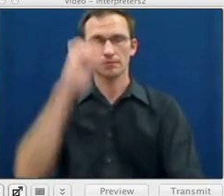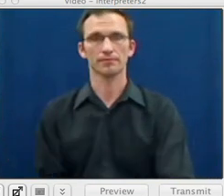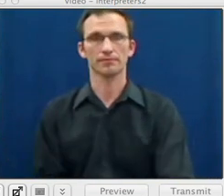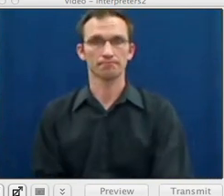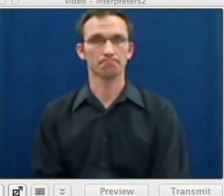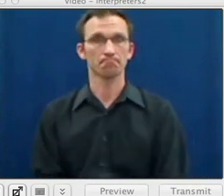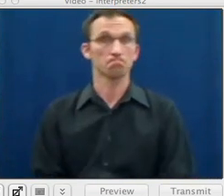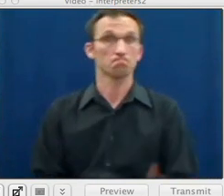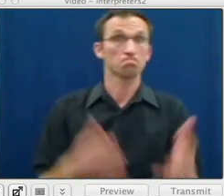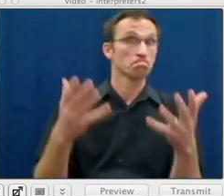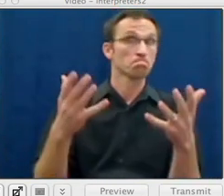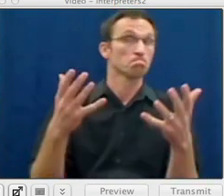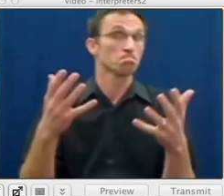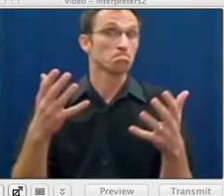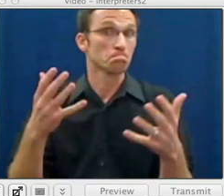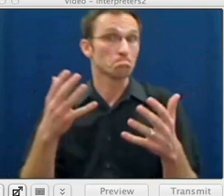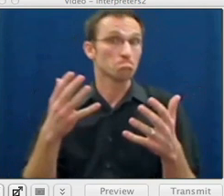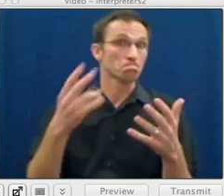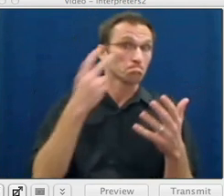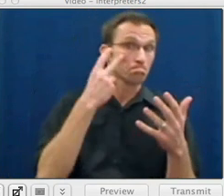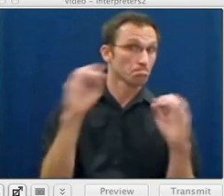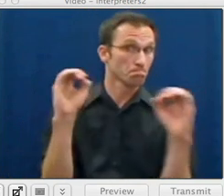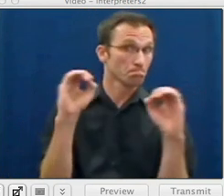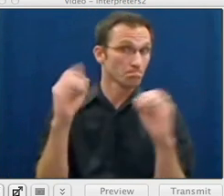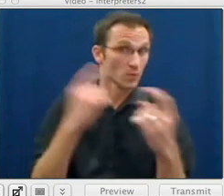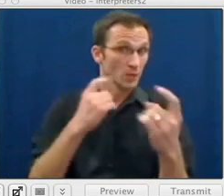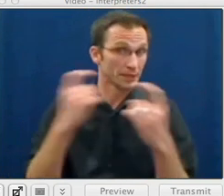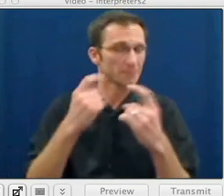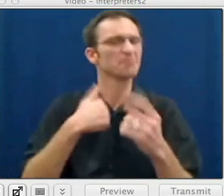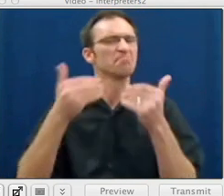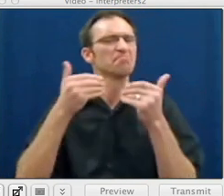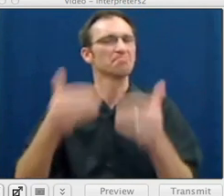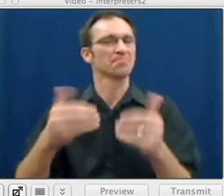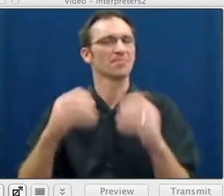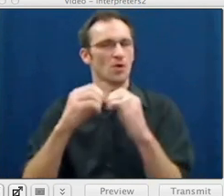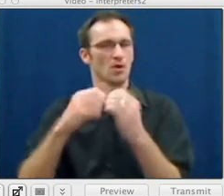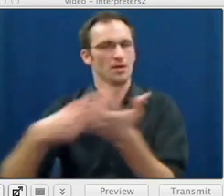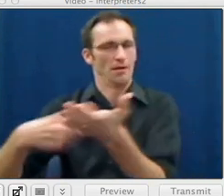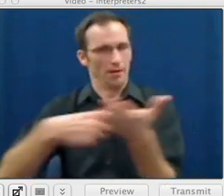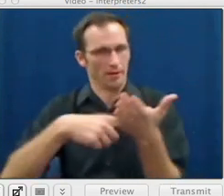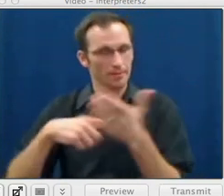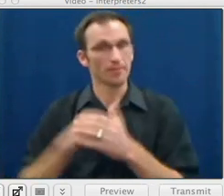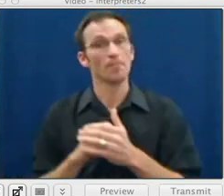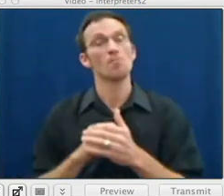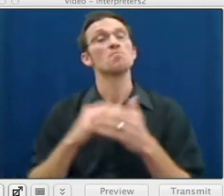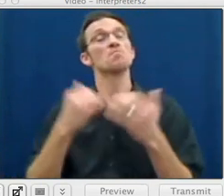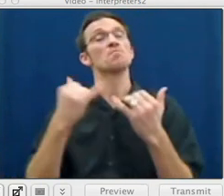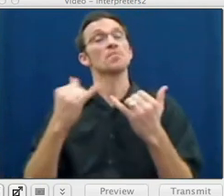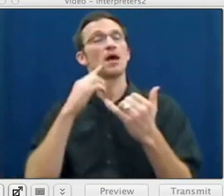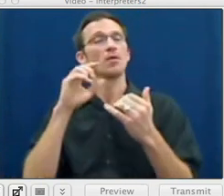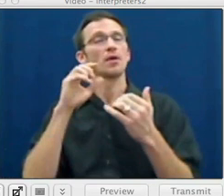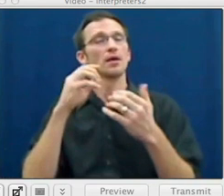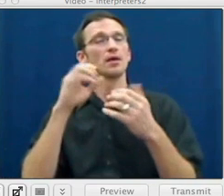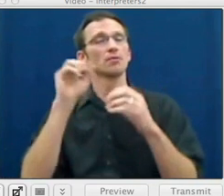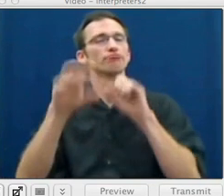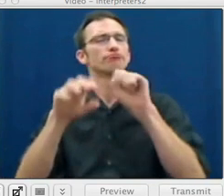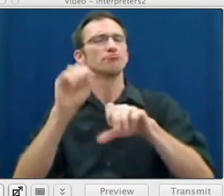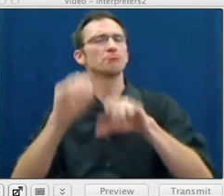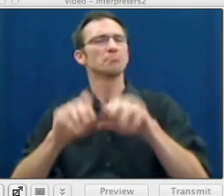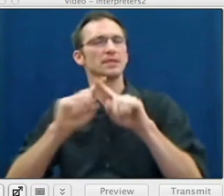All right, and seeing nothing, I'm going to go ahead and move on to some examples of what it means to